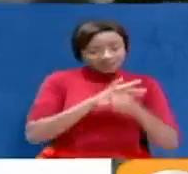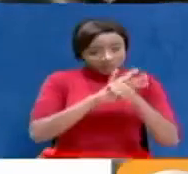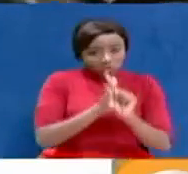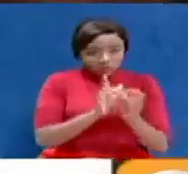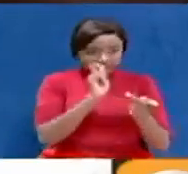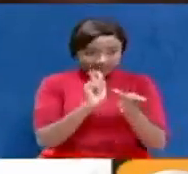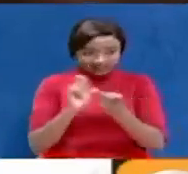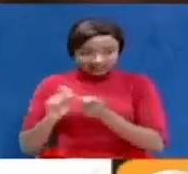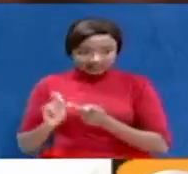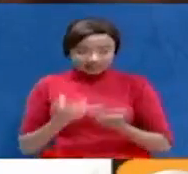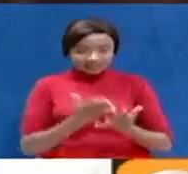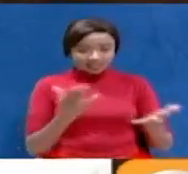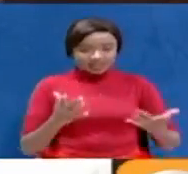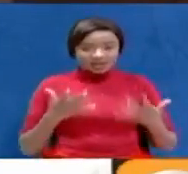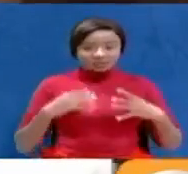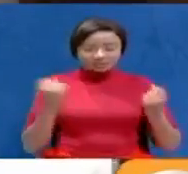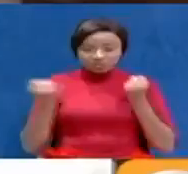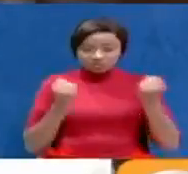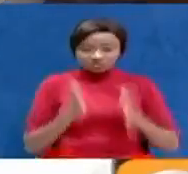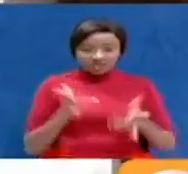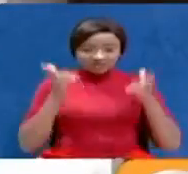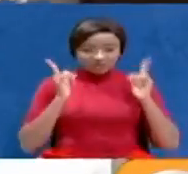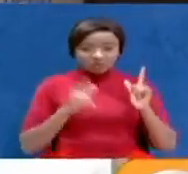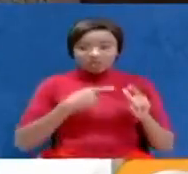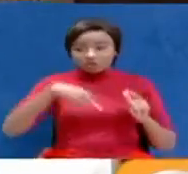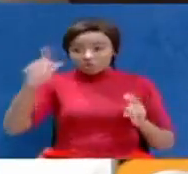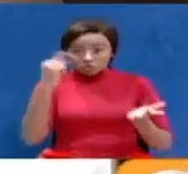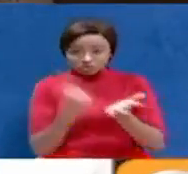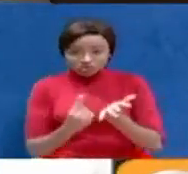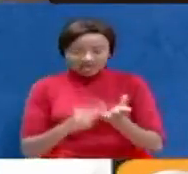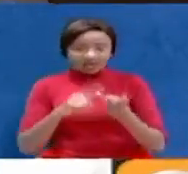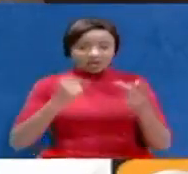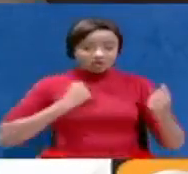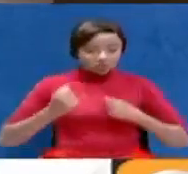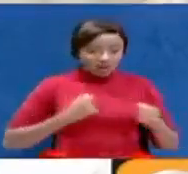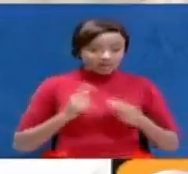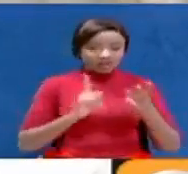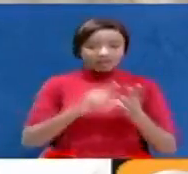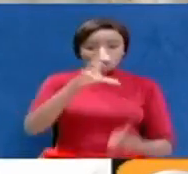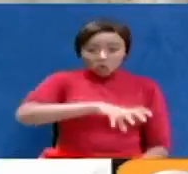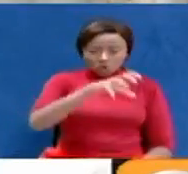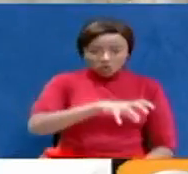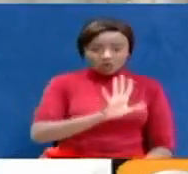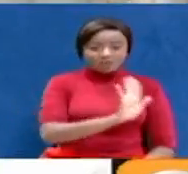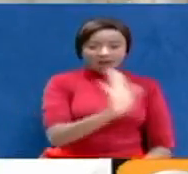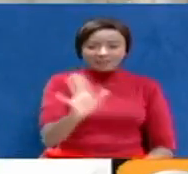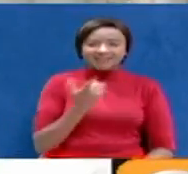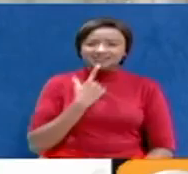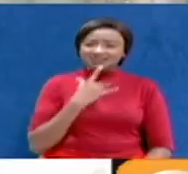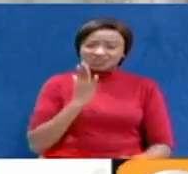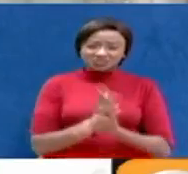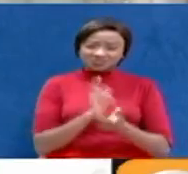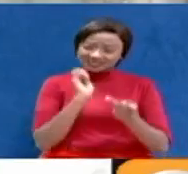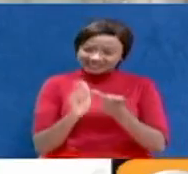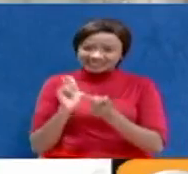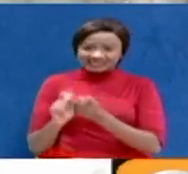coronavirus tests, the truckers who are crossing to Uganda, Rwanda, and DRC say they are subjected to